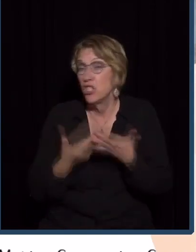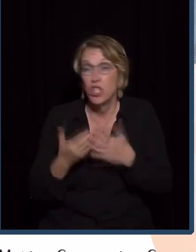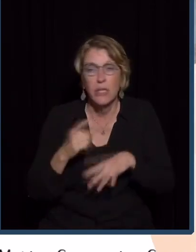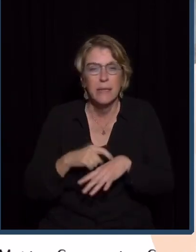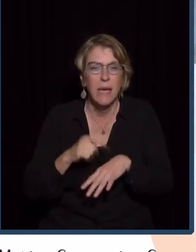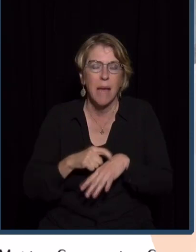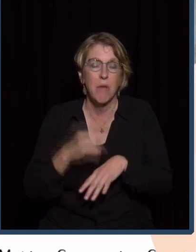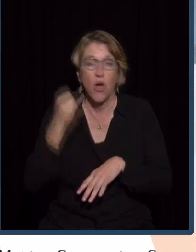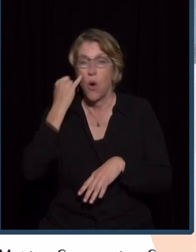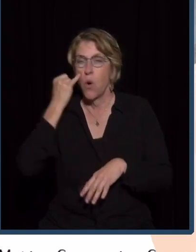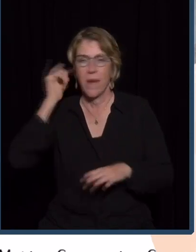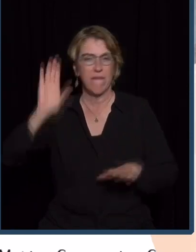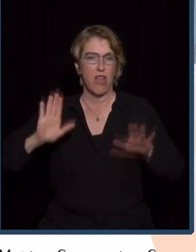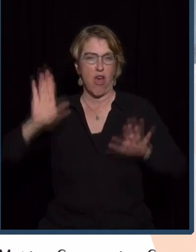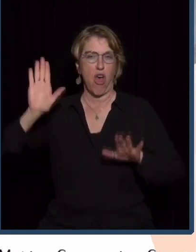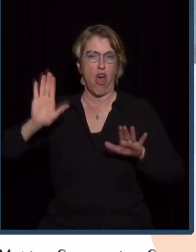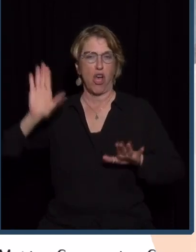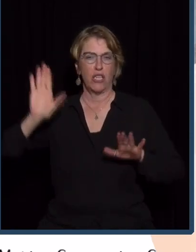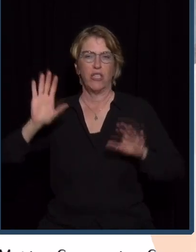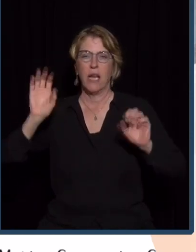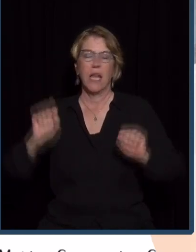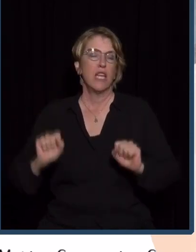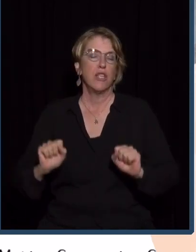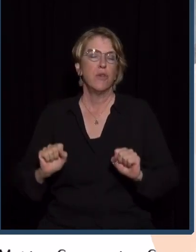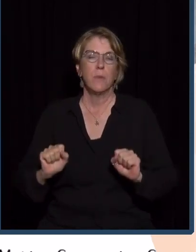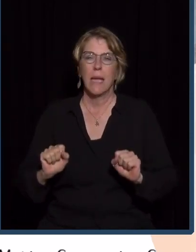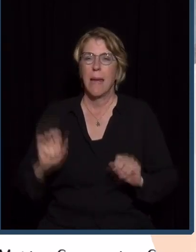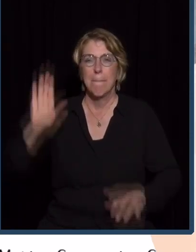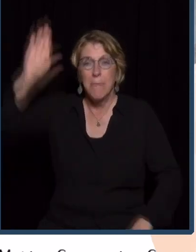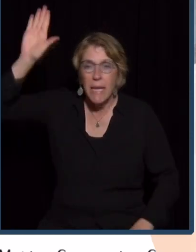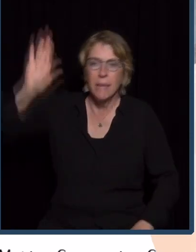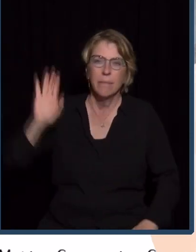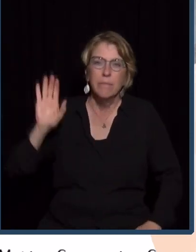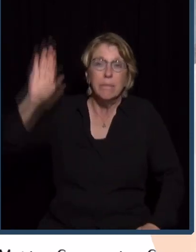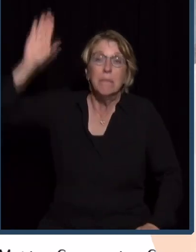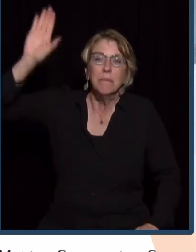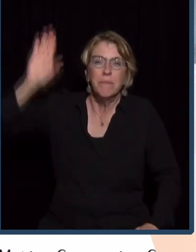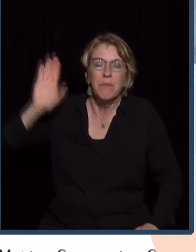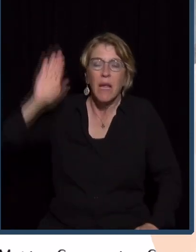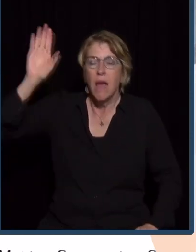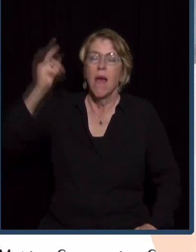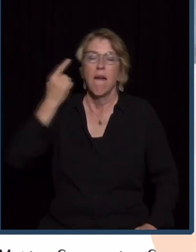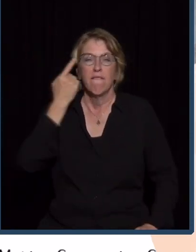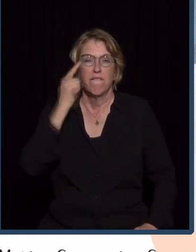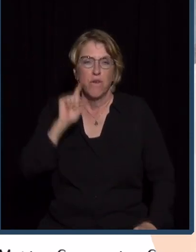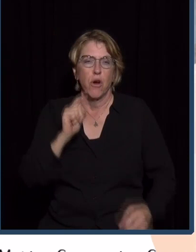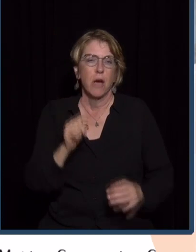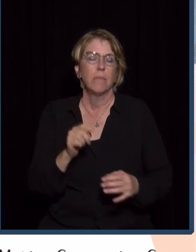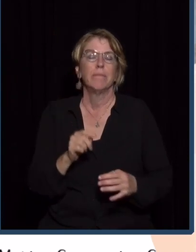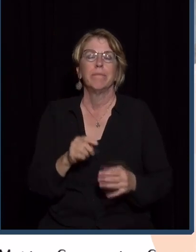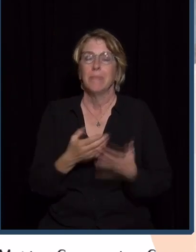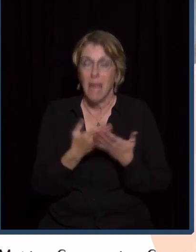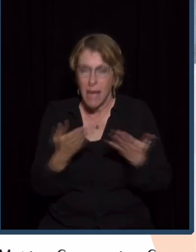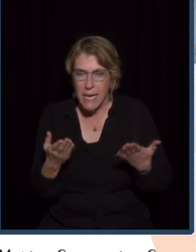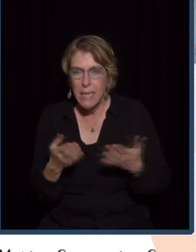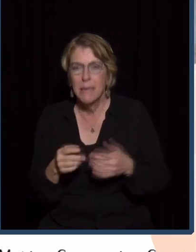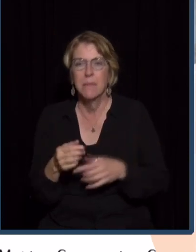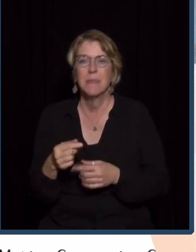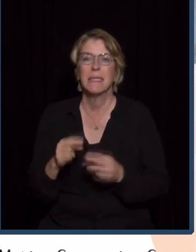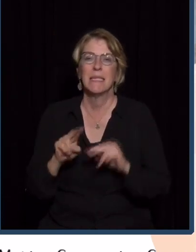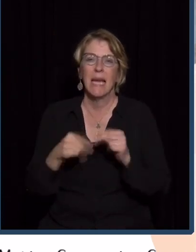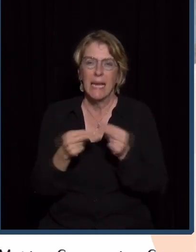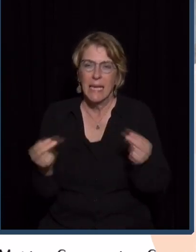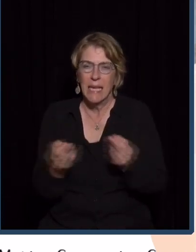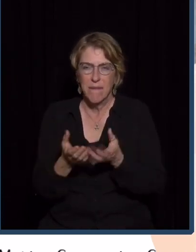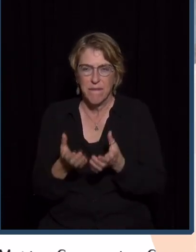in those auction items, feel free to keep bidding on those auction items for awesome packages, gift cards, and fun theme baskets. But tonight we're